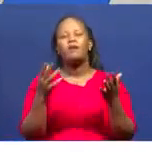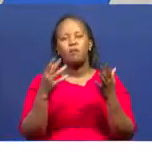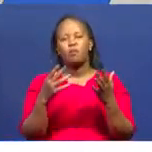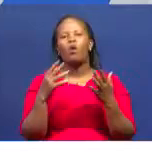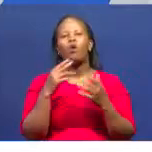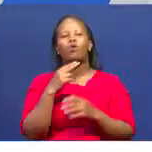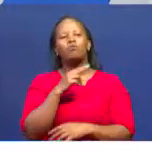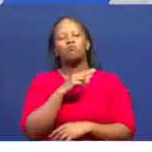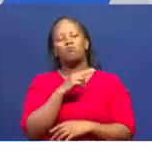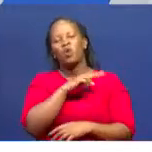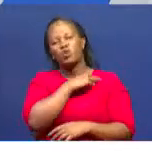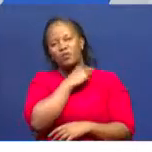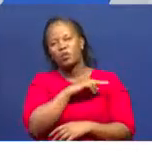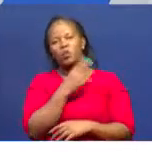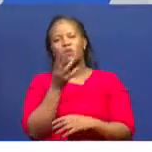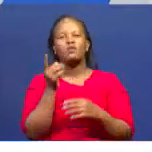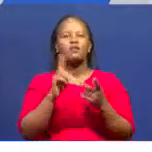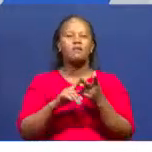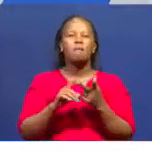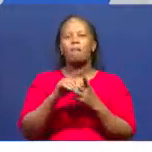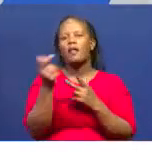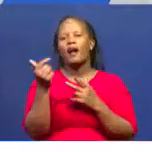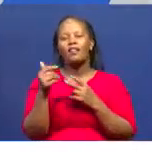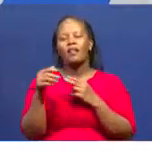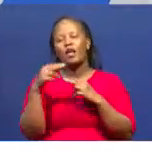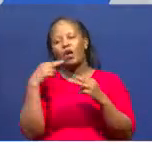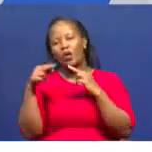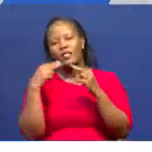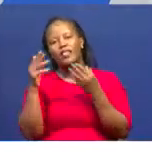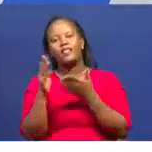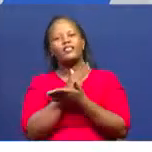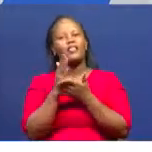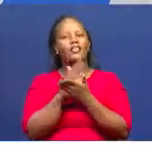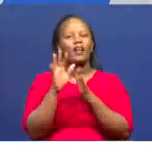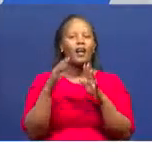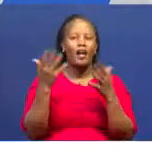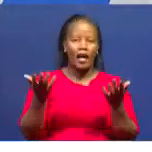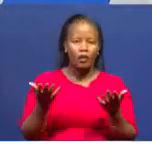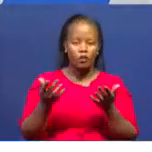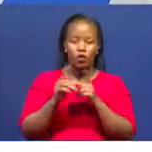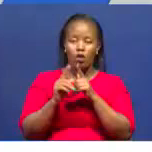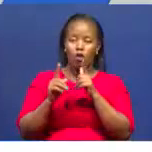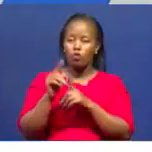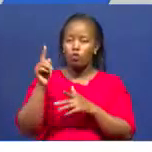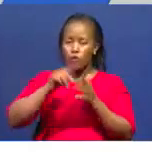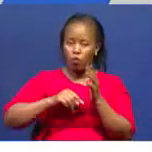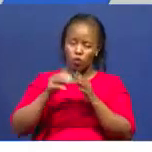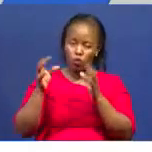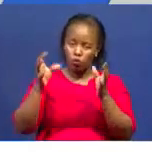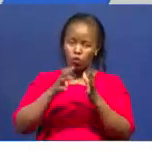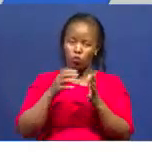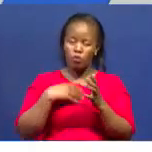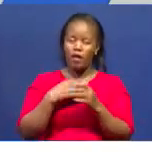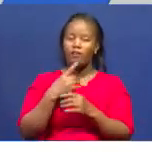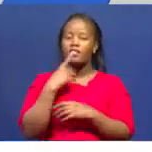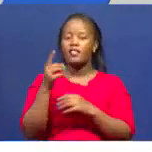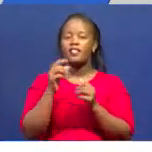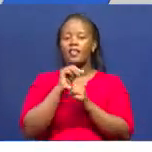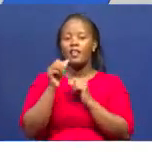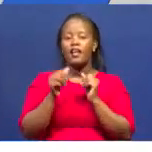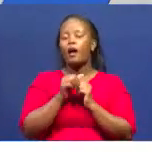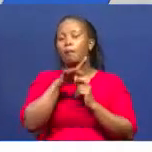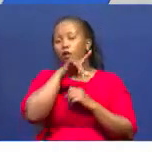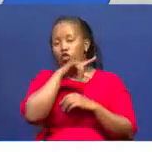and the plans that have been put in place, and what the CAF inspection teams have said about Uganda's readiness for this.